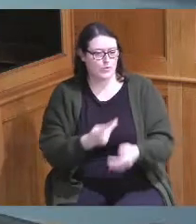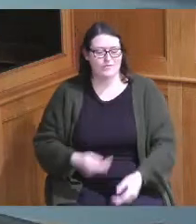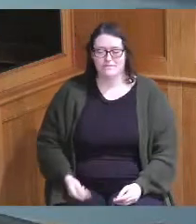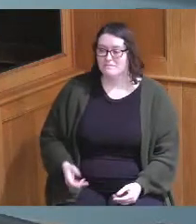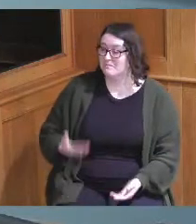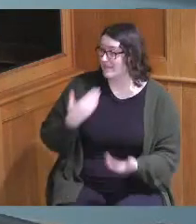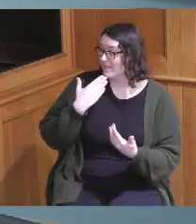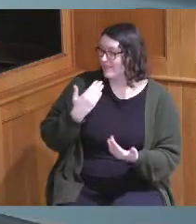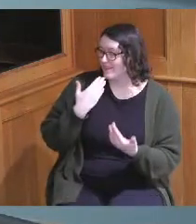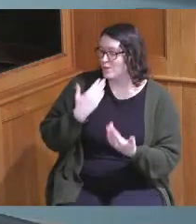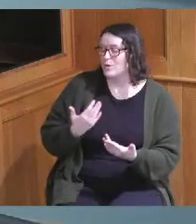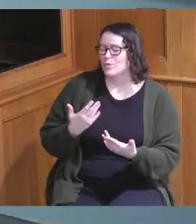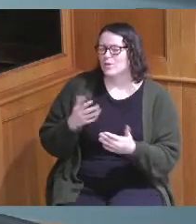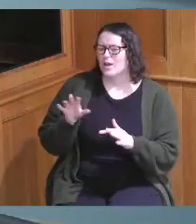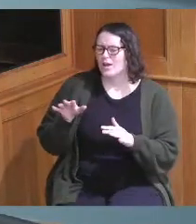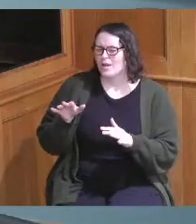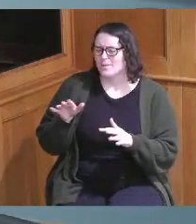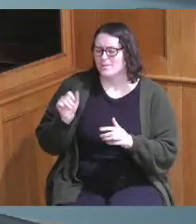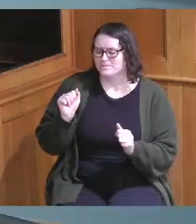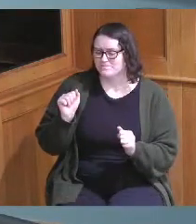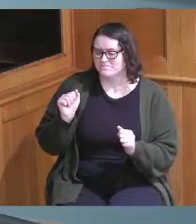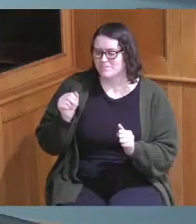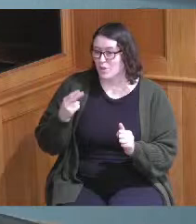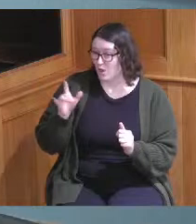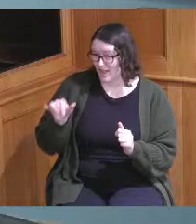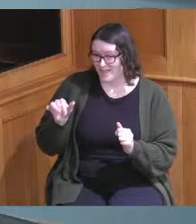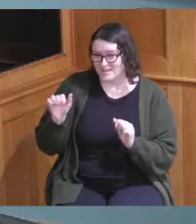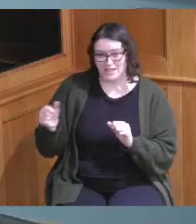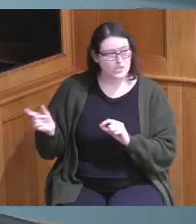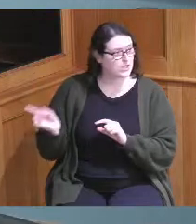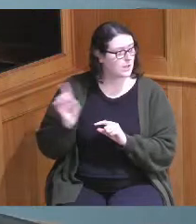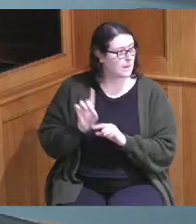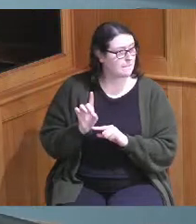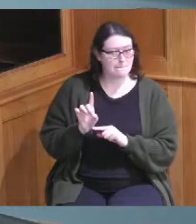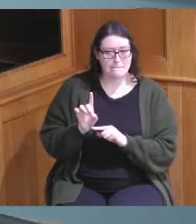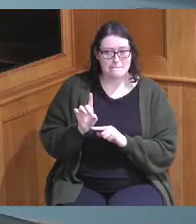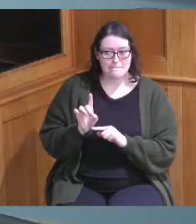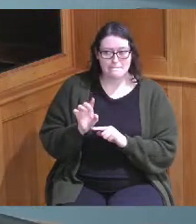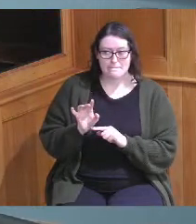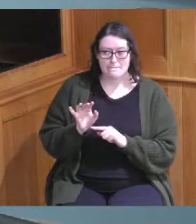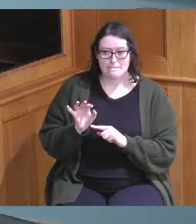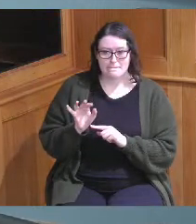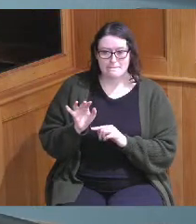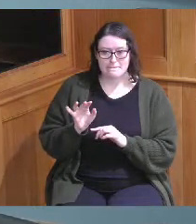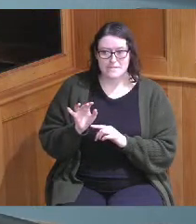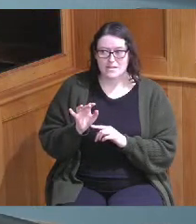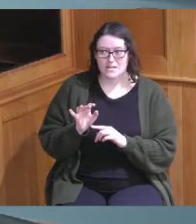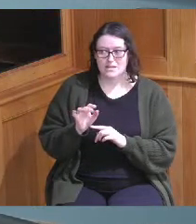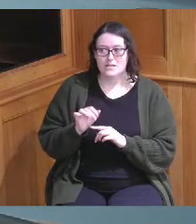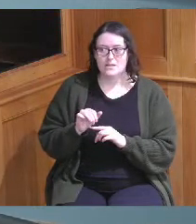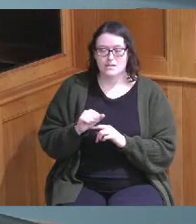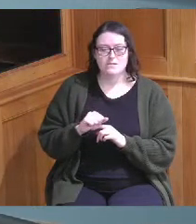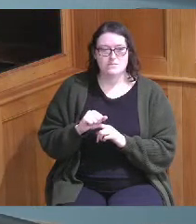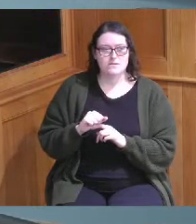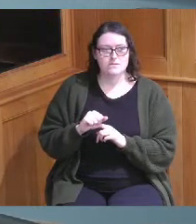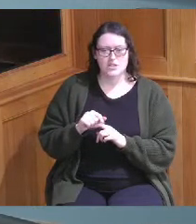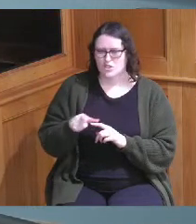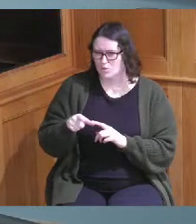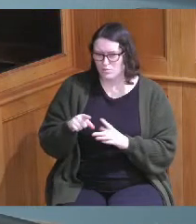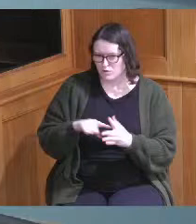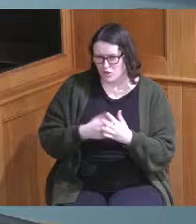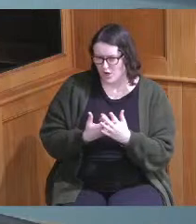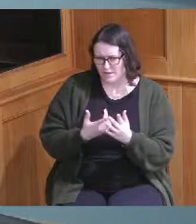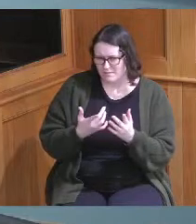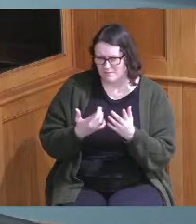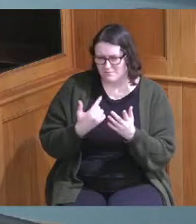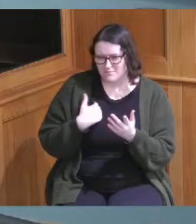you. Could Holly come forward, please? This is an item that you've described. I just want to bring